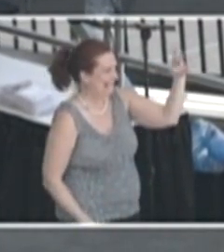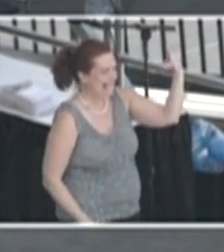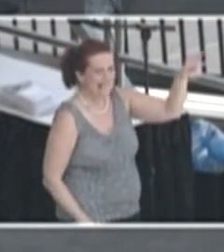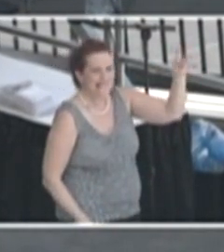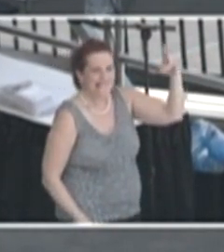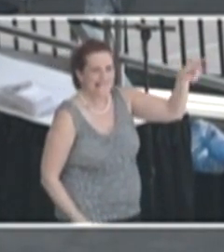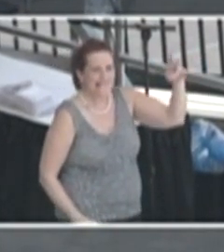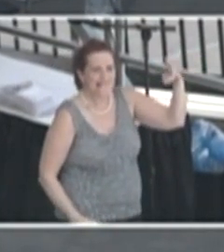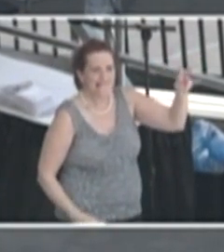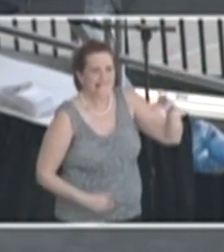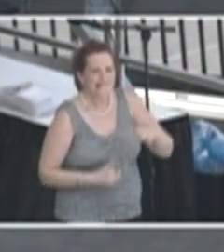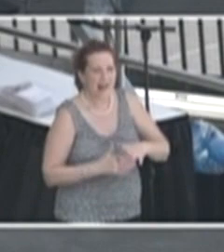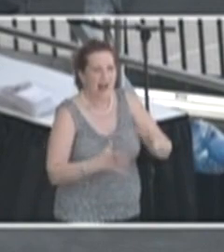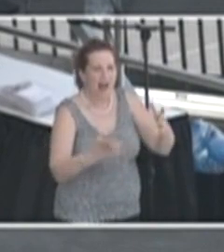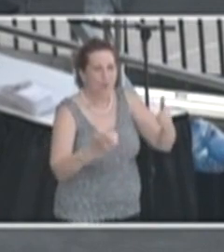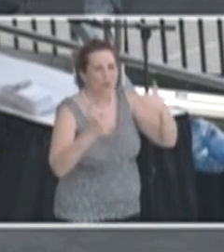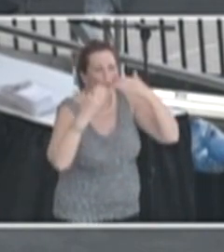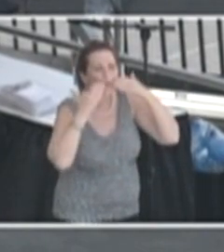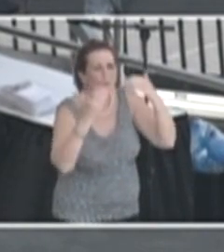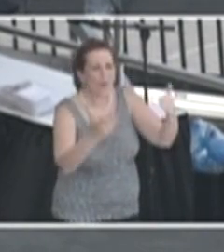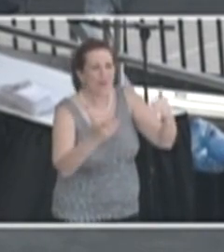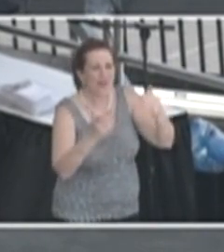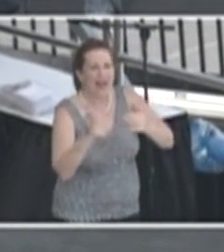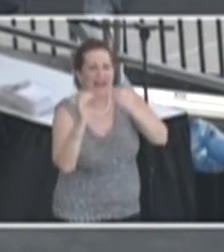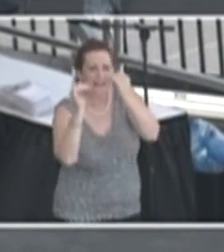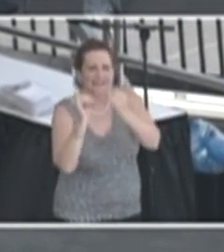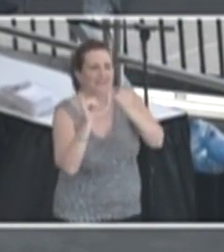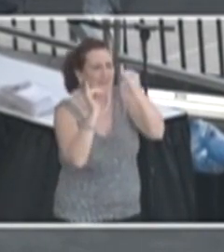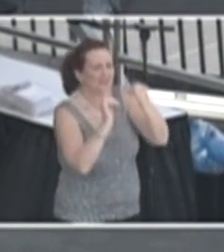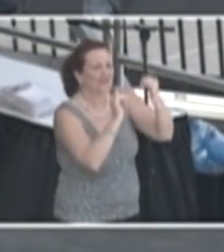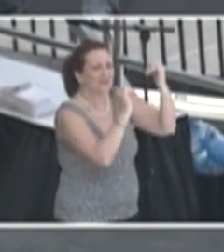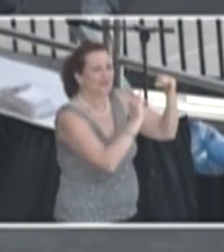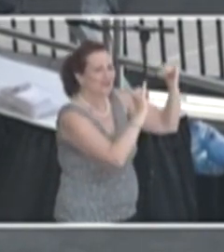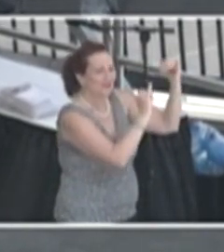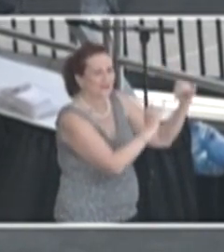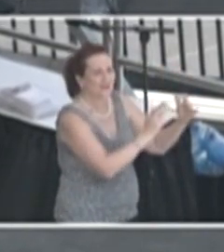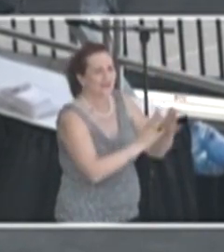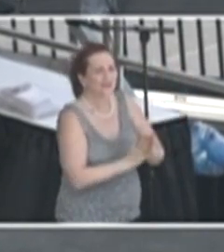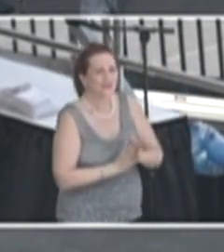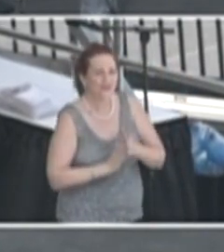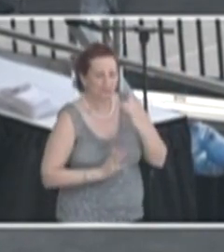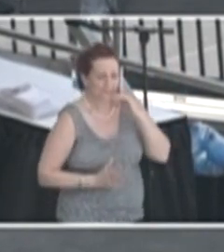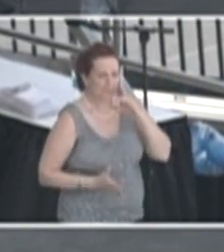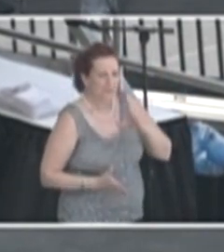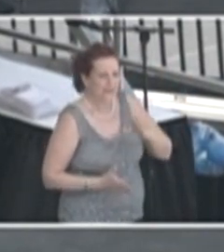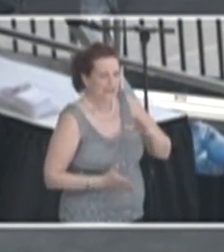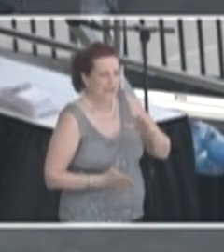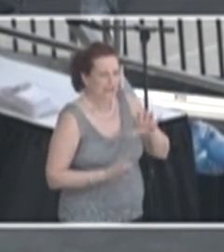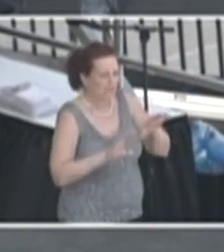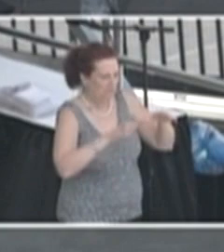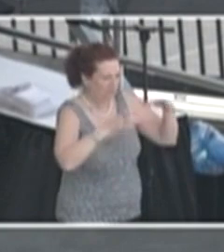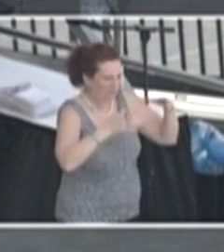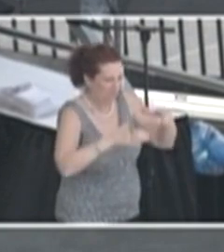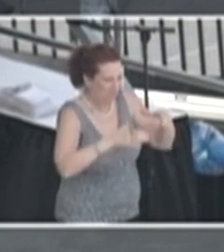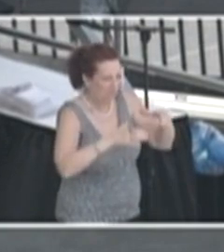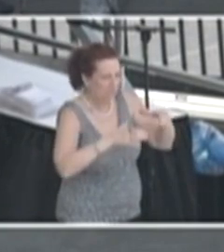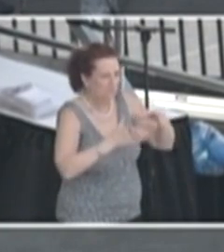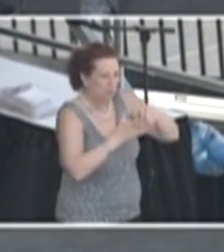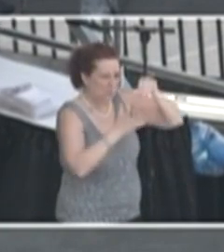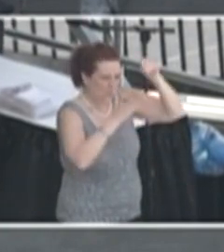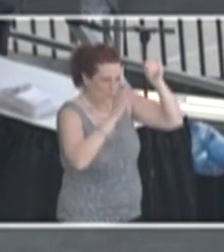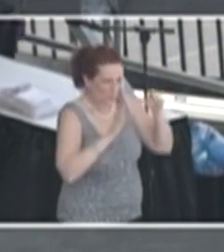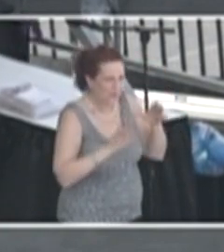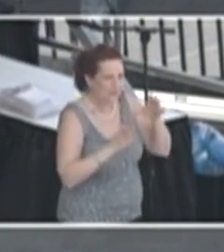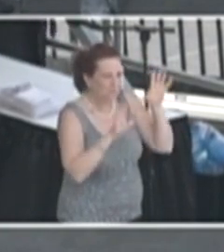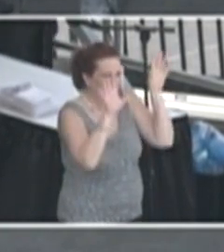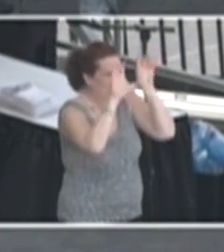I'd like to thank each and every one of you for allowing me to serve as your student body president during this year. With that being